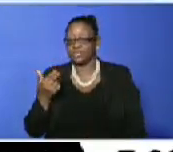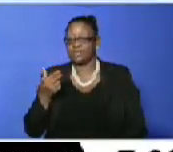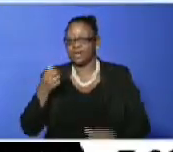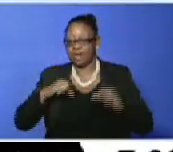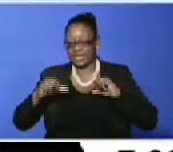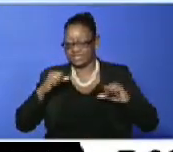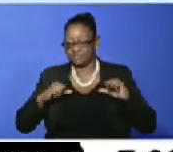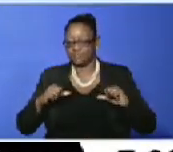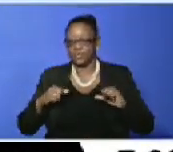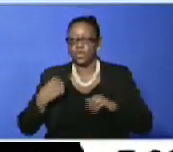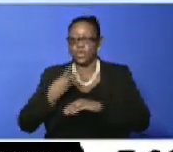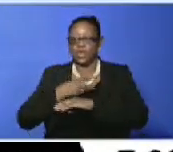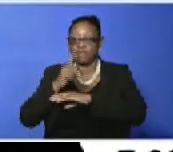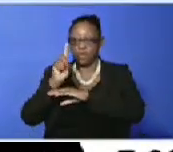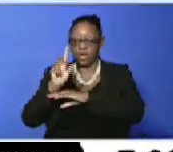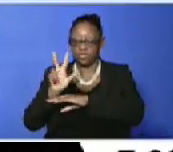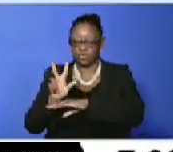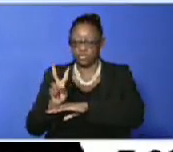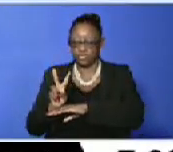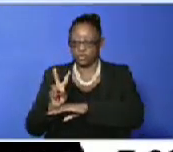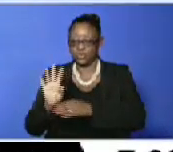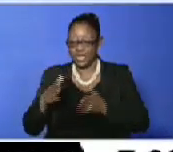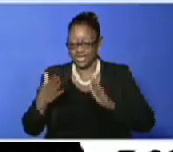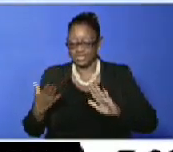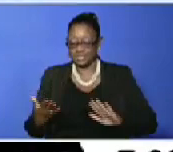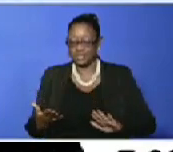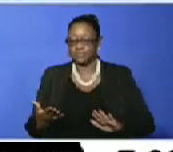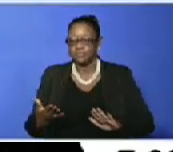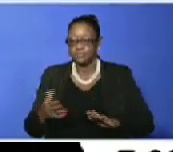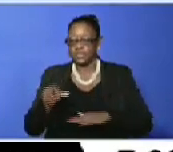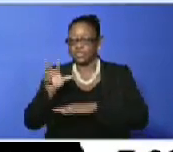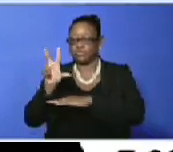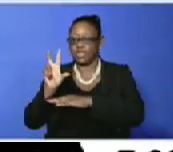active. There have been 132 confirmed deaths.